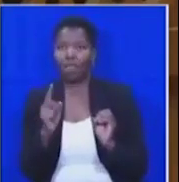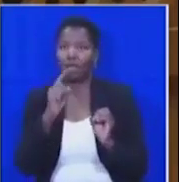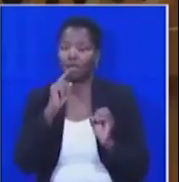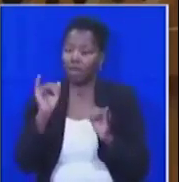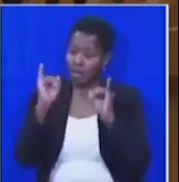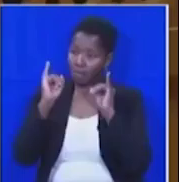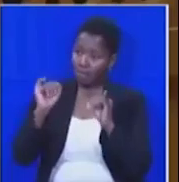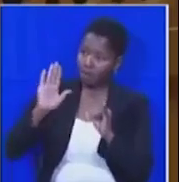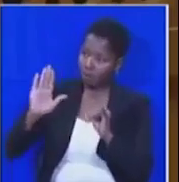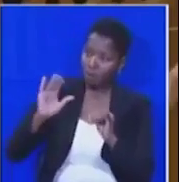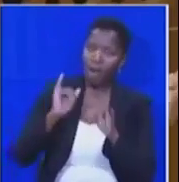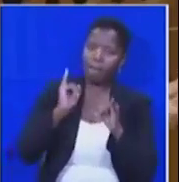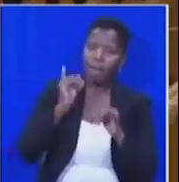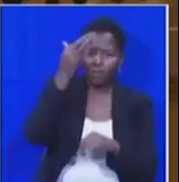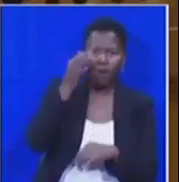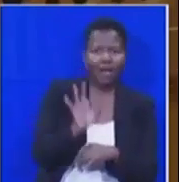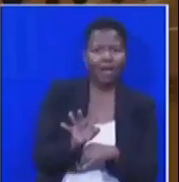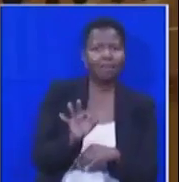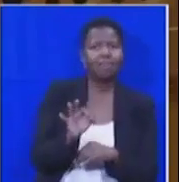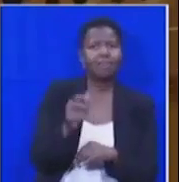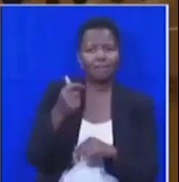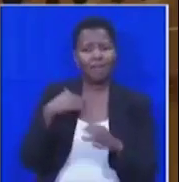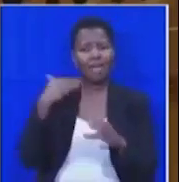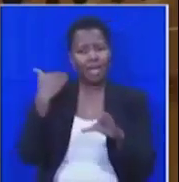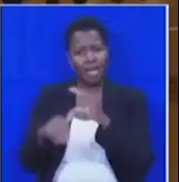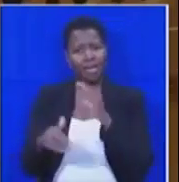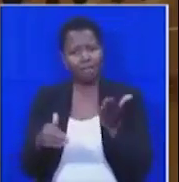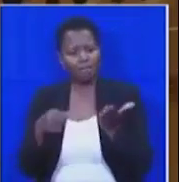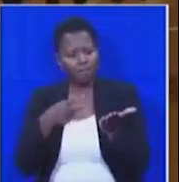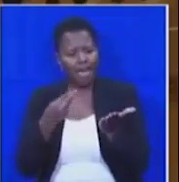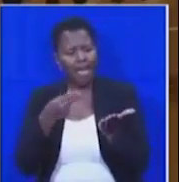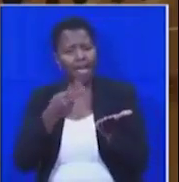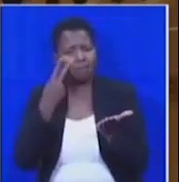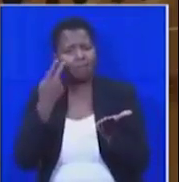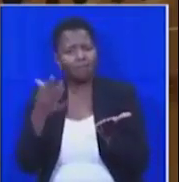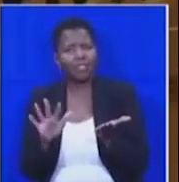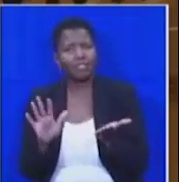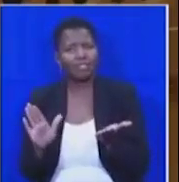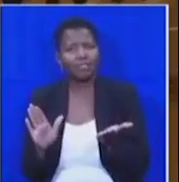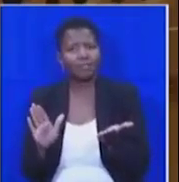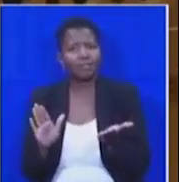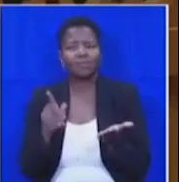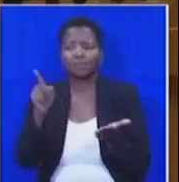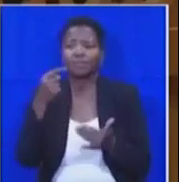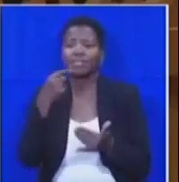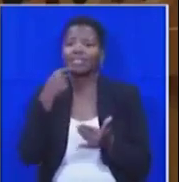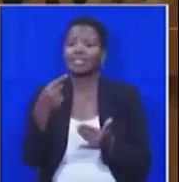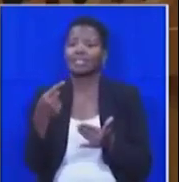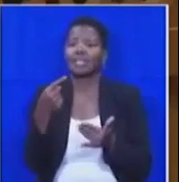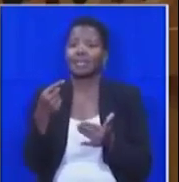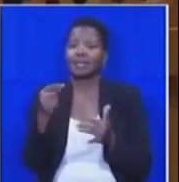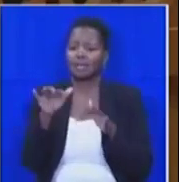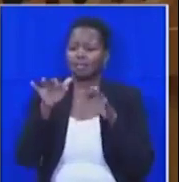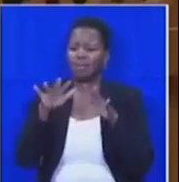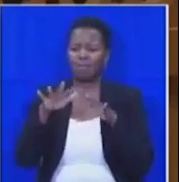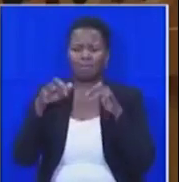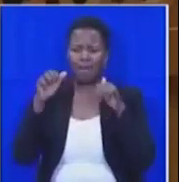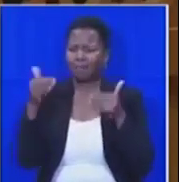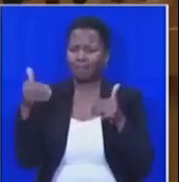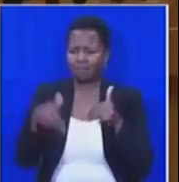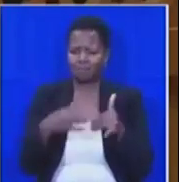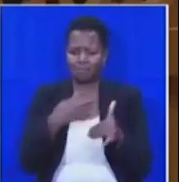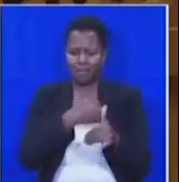he sent an email to his fellow lawnmen fat cats, when he said, and I quote, "They are plainly dastardly criminal and must be